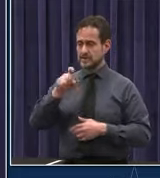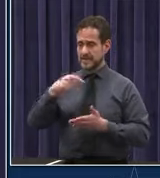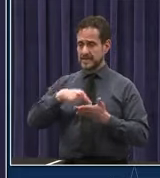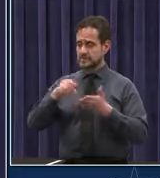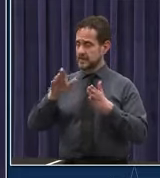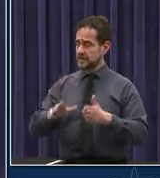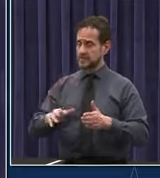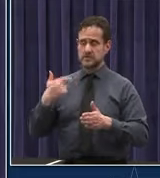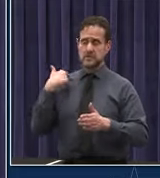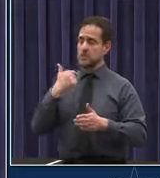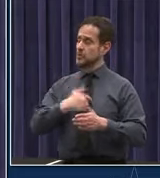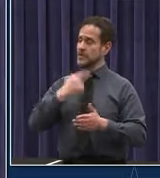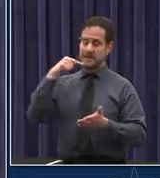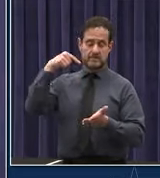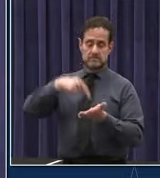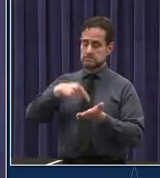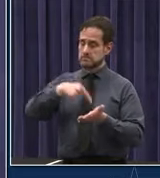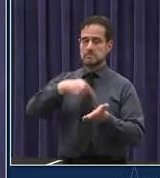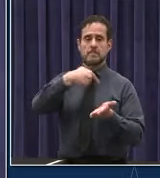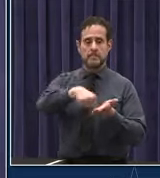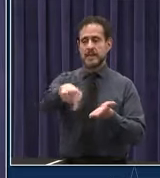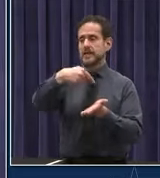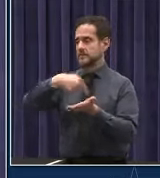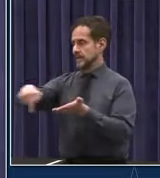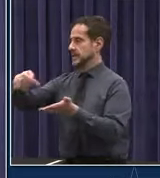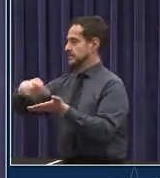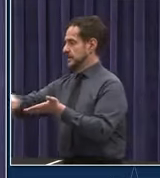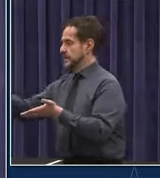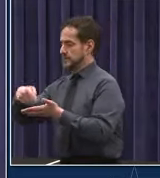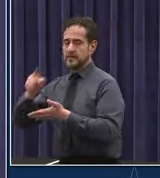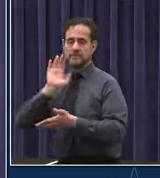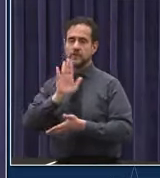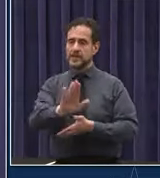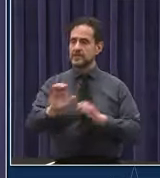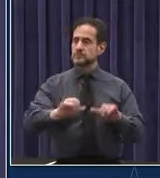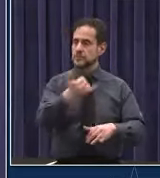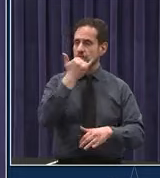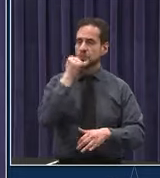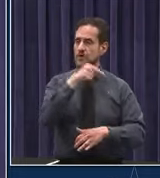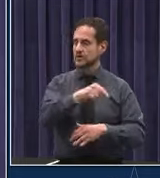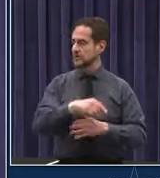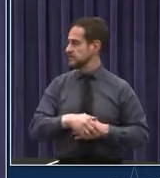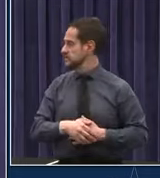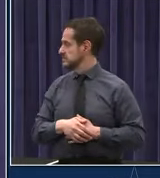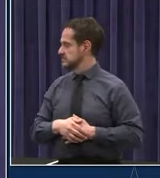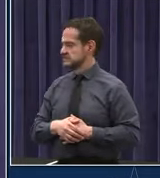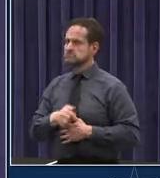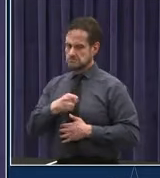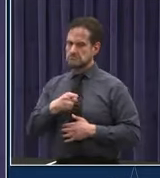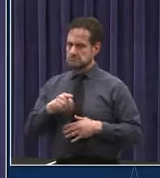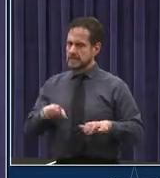John Burge was fired from the police department in